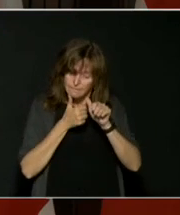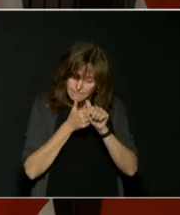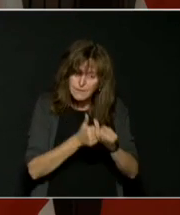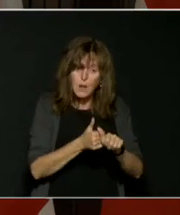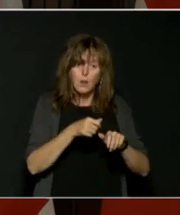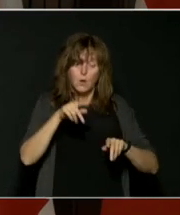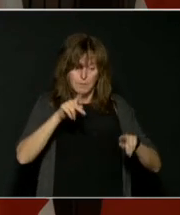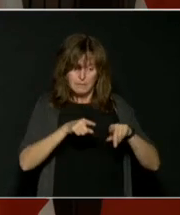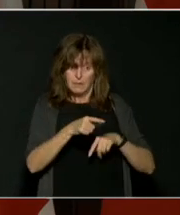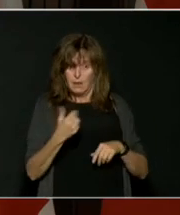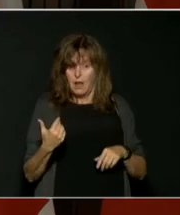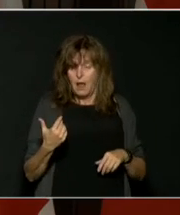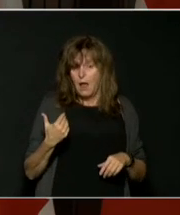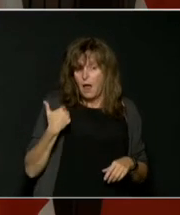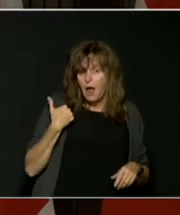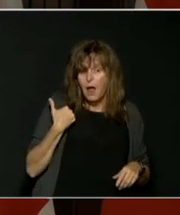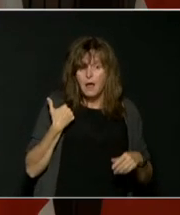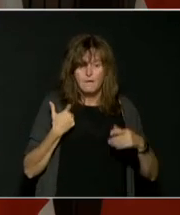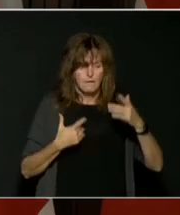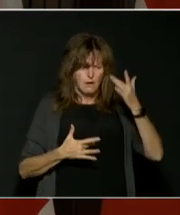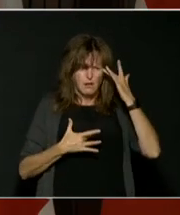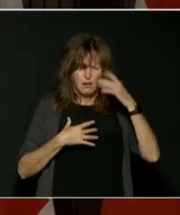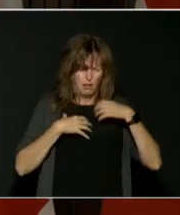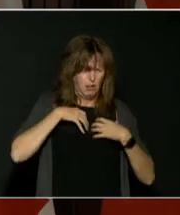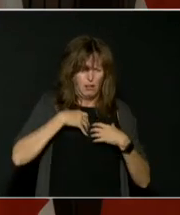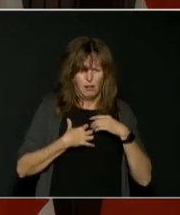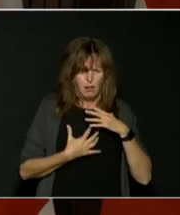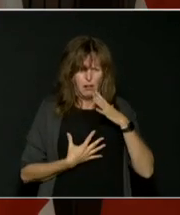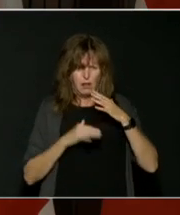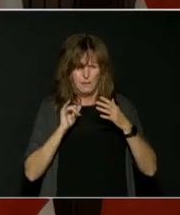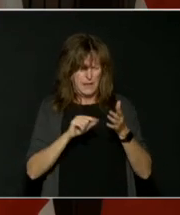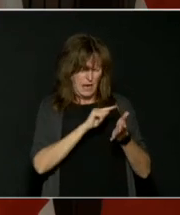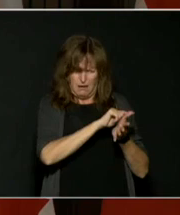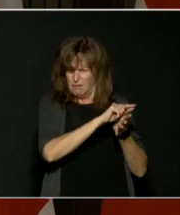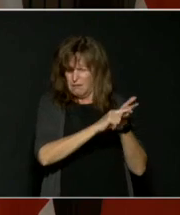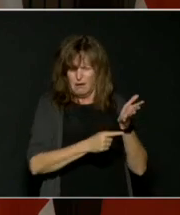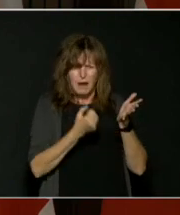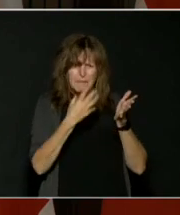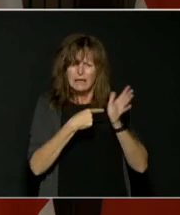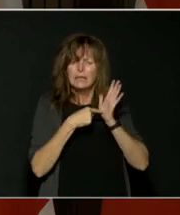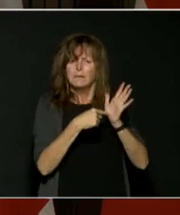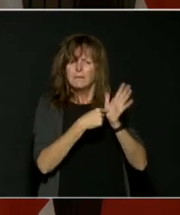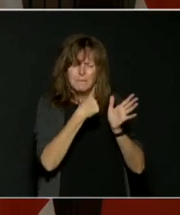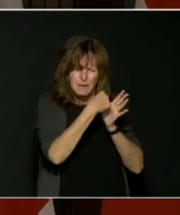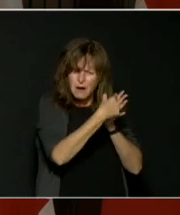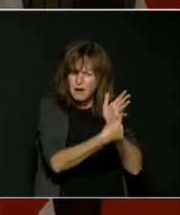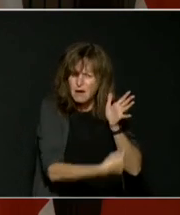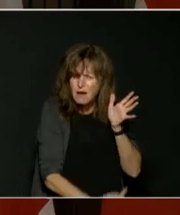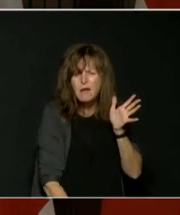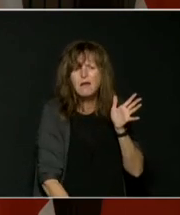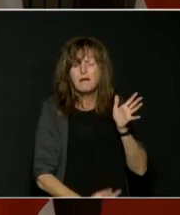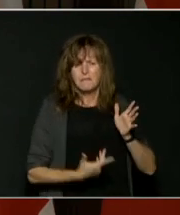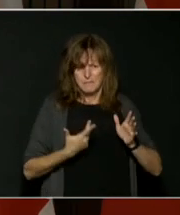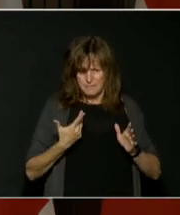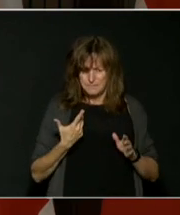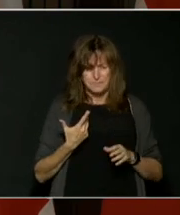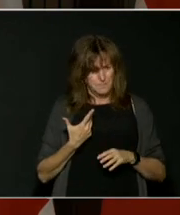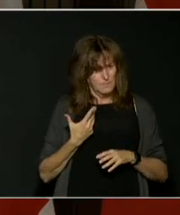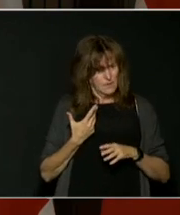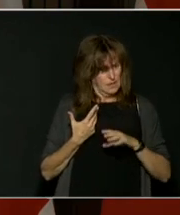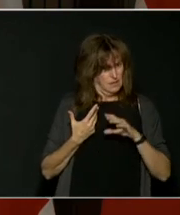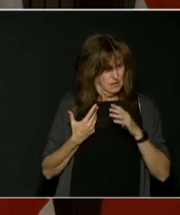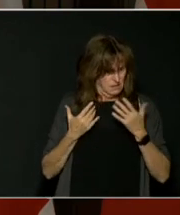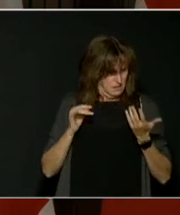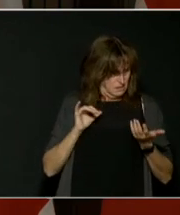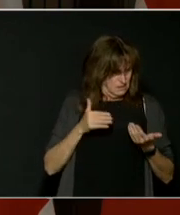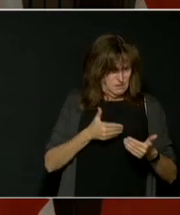quite non-specific. We're heading into flu season, which is going to complicate it further potentially. So if we're going to start